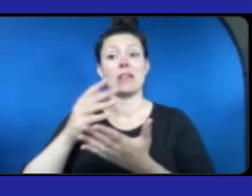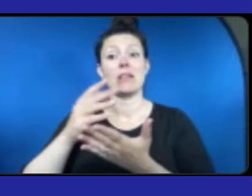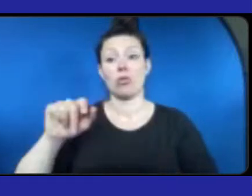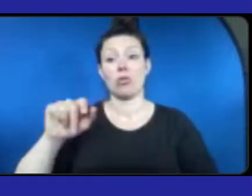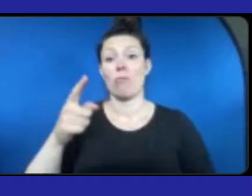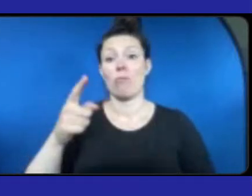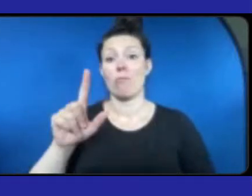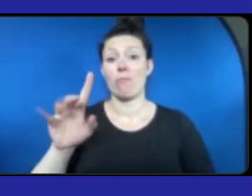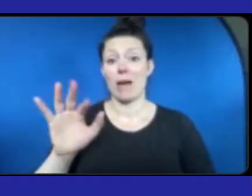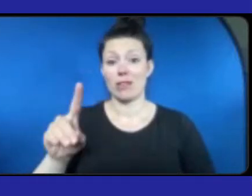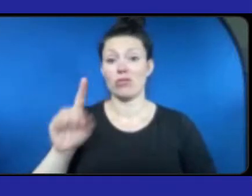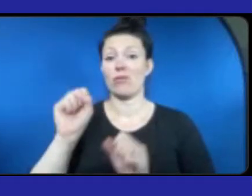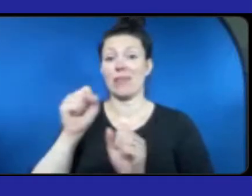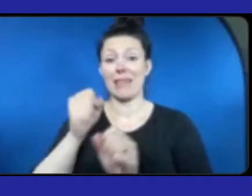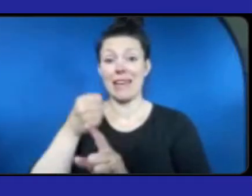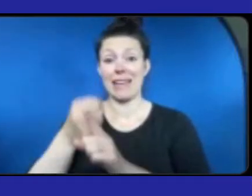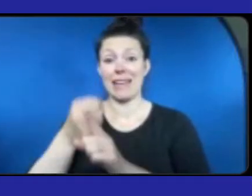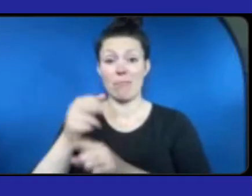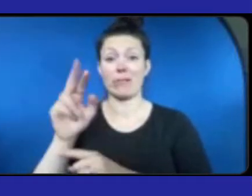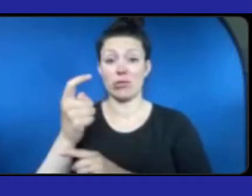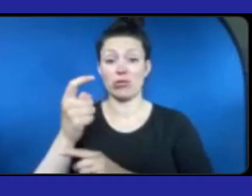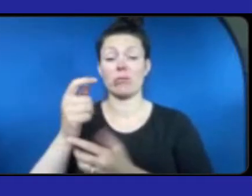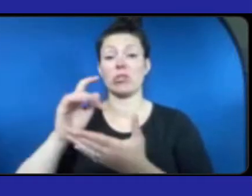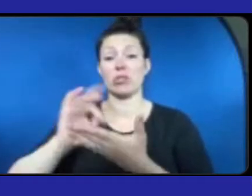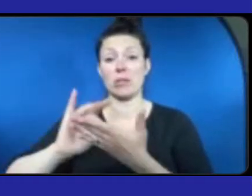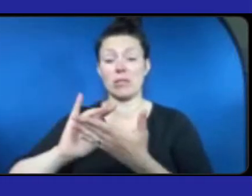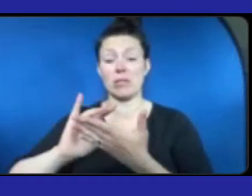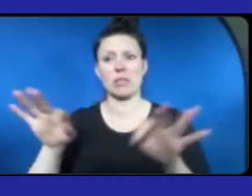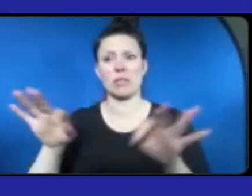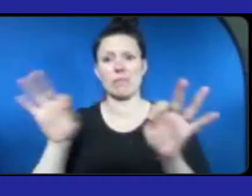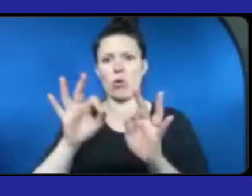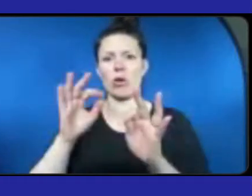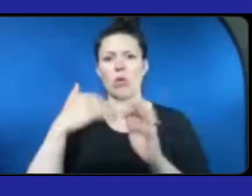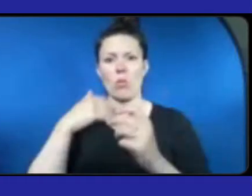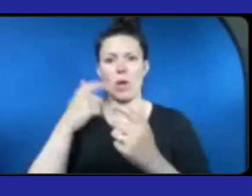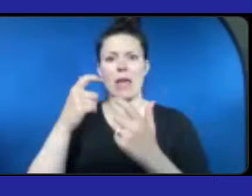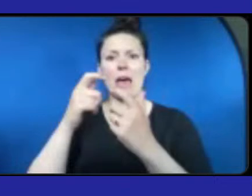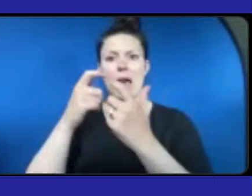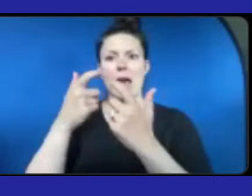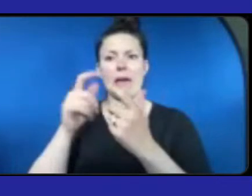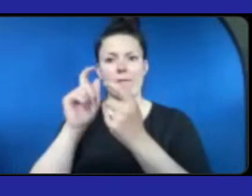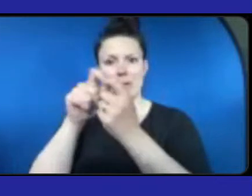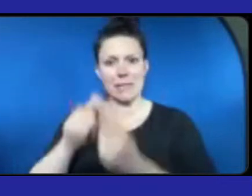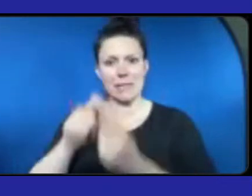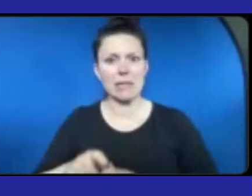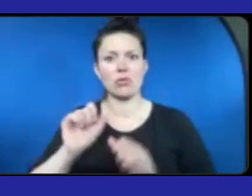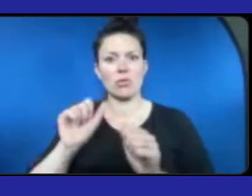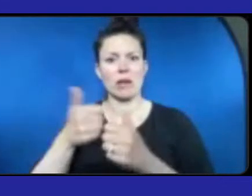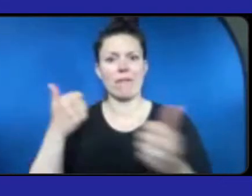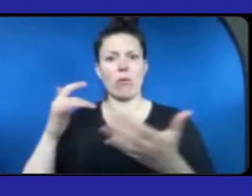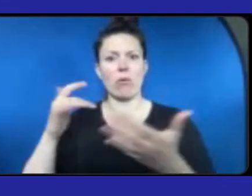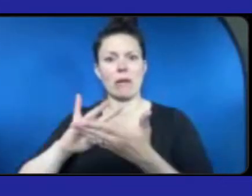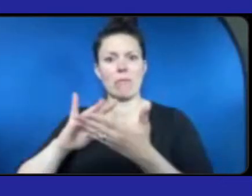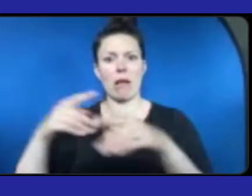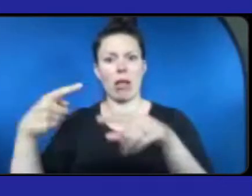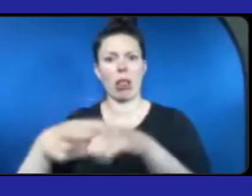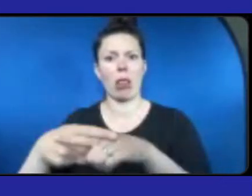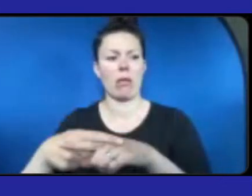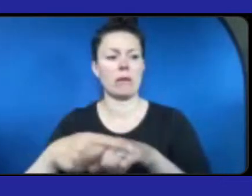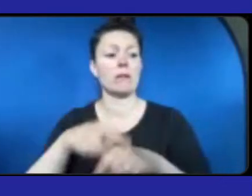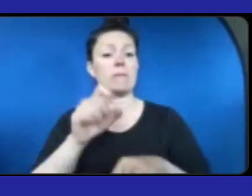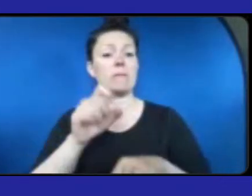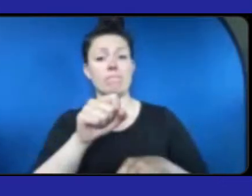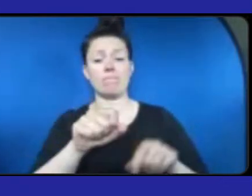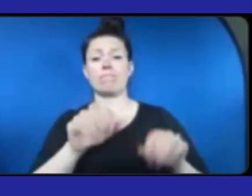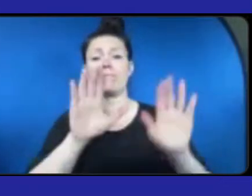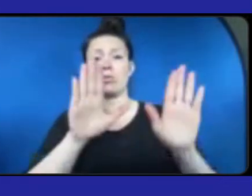wanted to know what level of detail we get to make sure that we're not having drug interactions and so on. That's a great question. Yeah, so it's